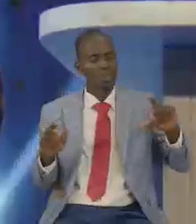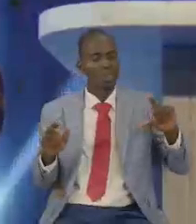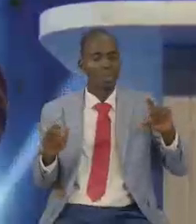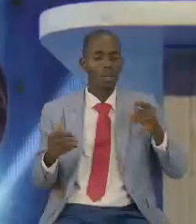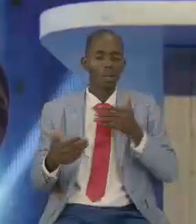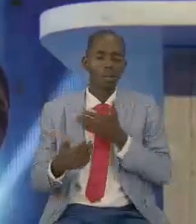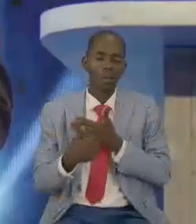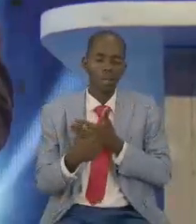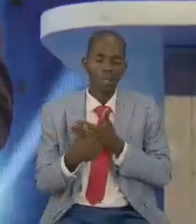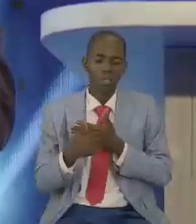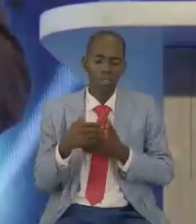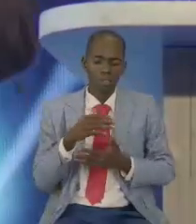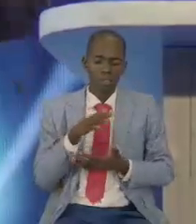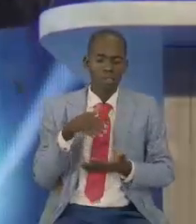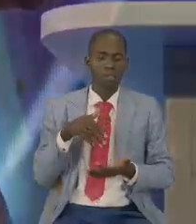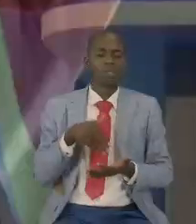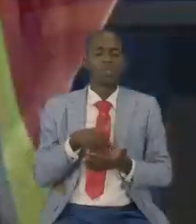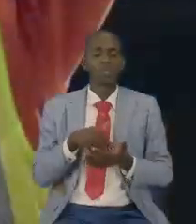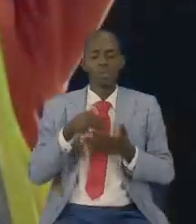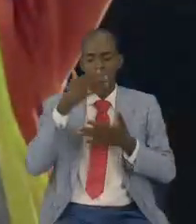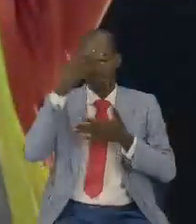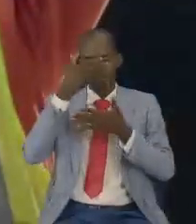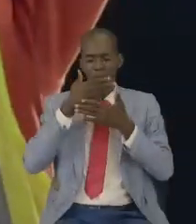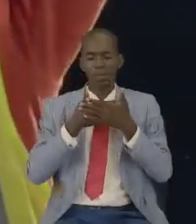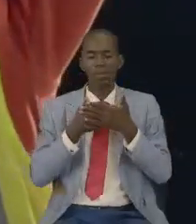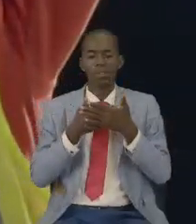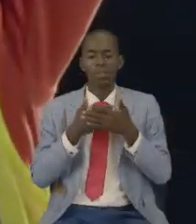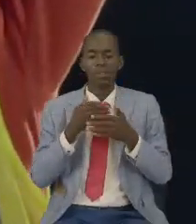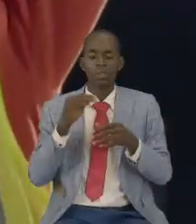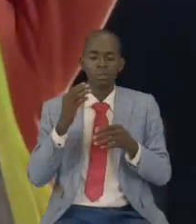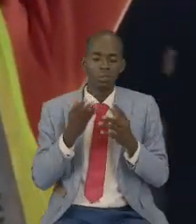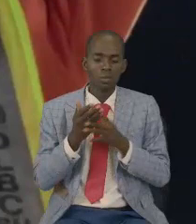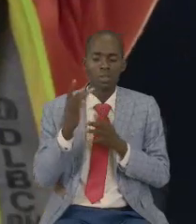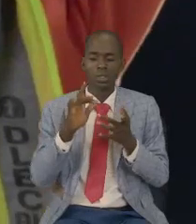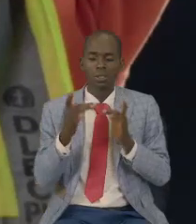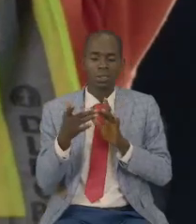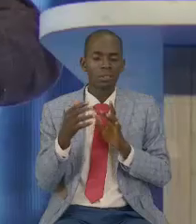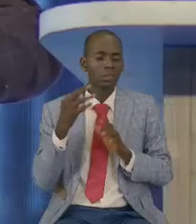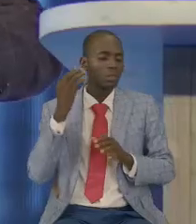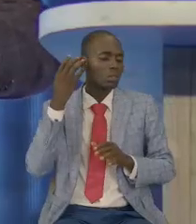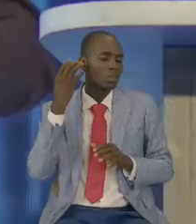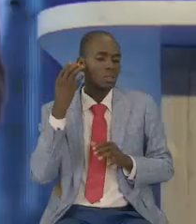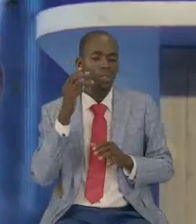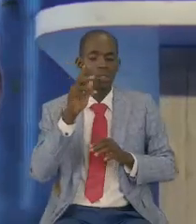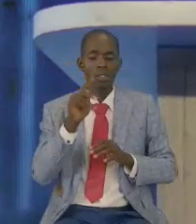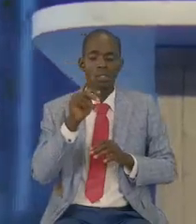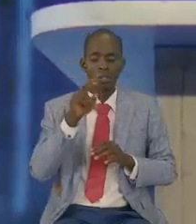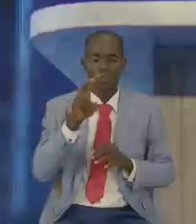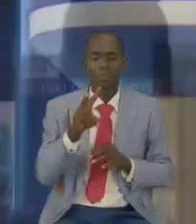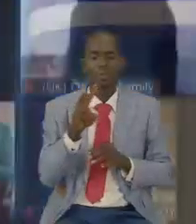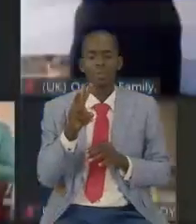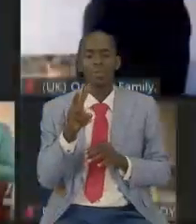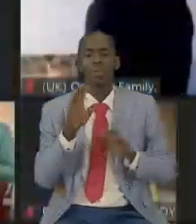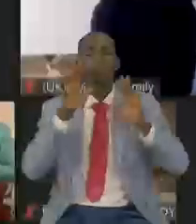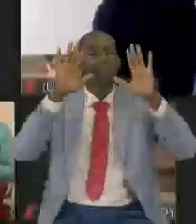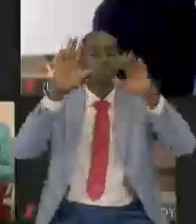front, online, radio, television, miracles, healings,